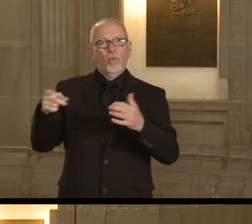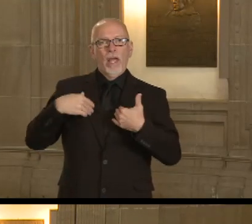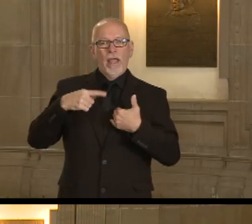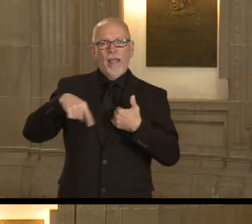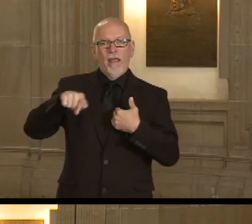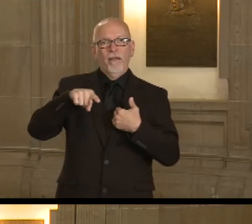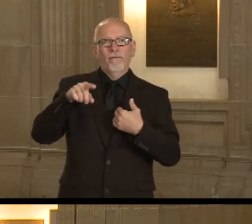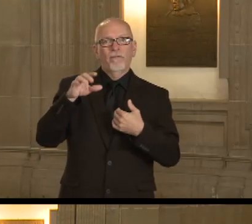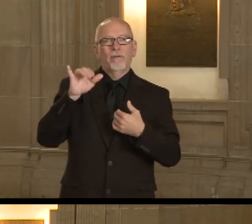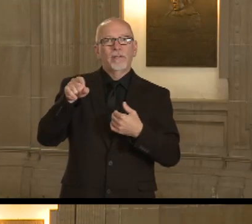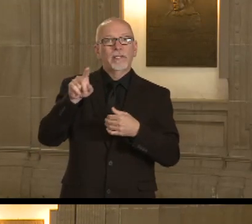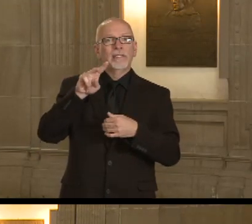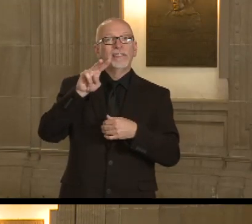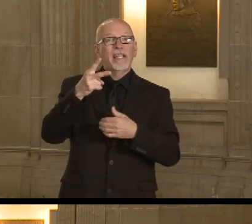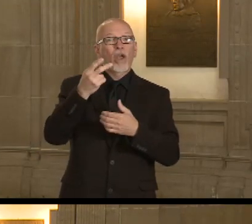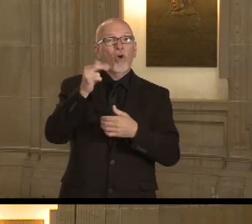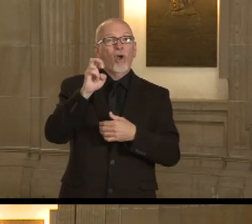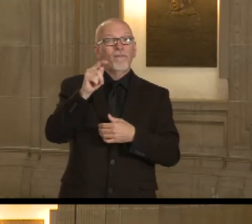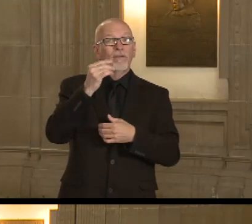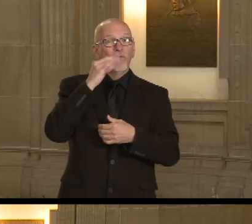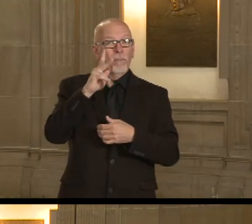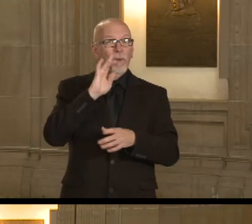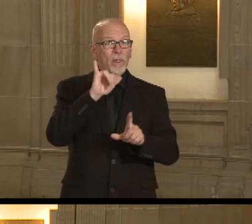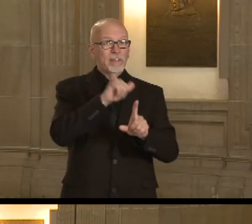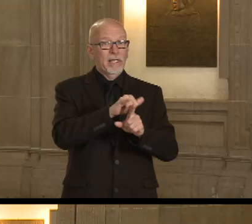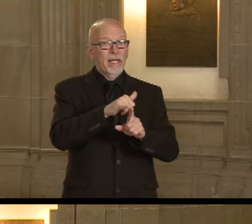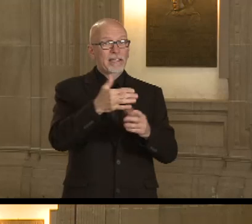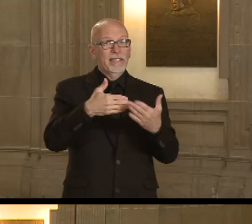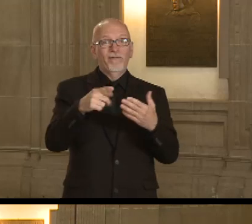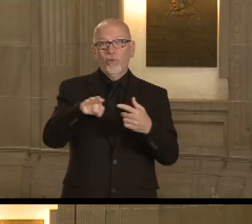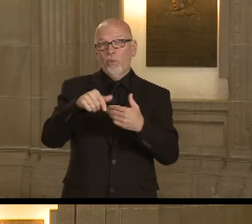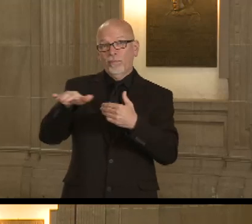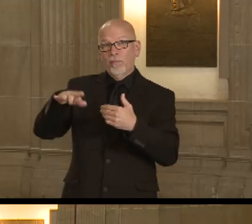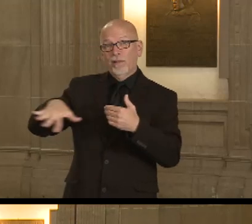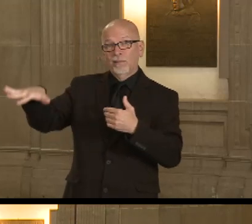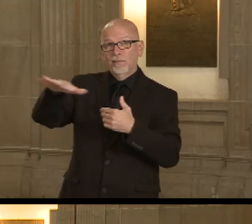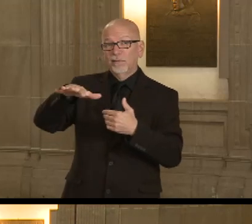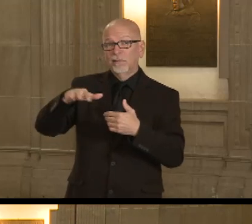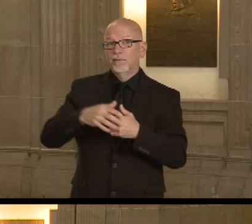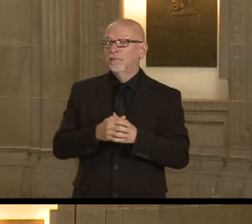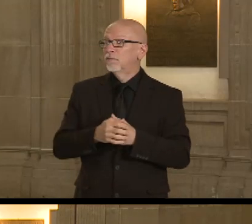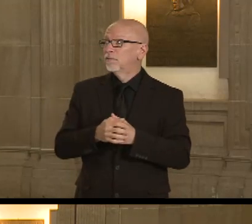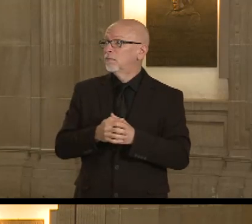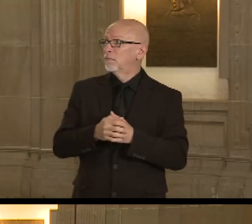the Second Harvest Food Bank will still be in place despite this deployment?